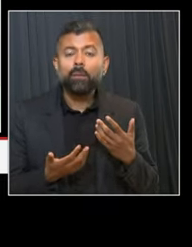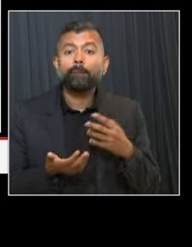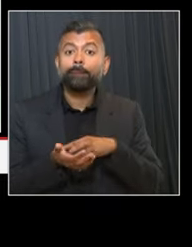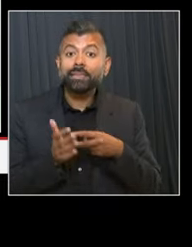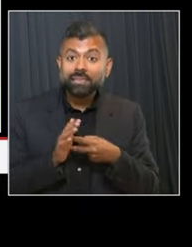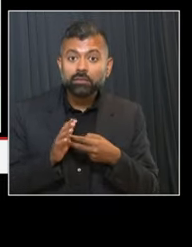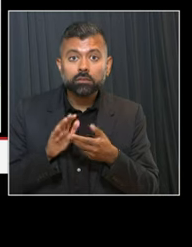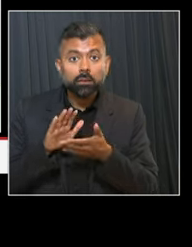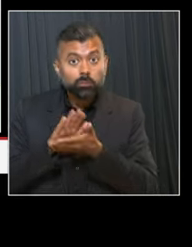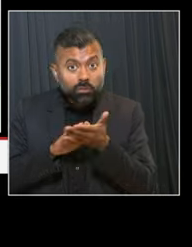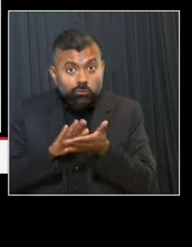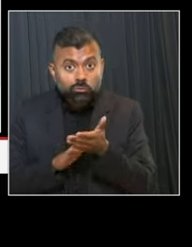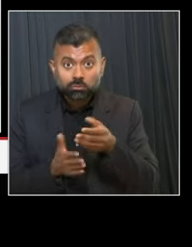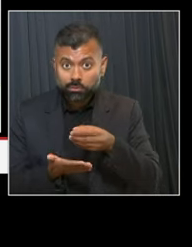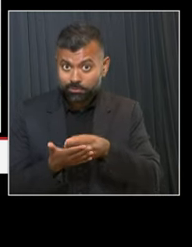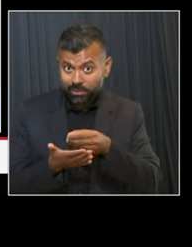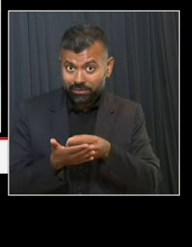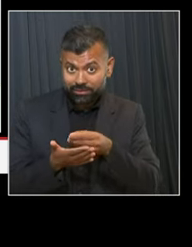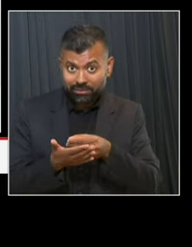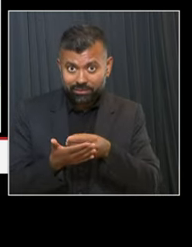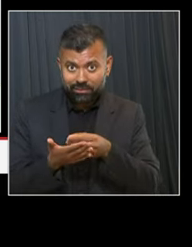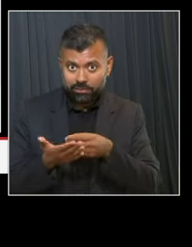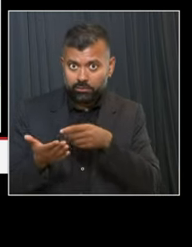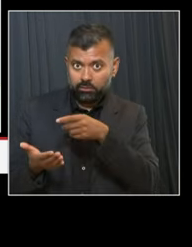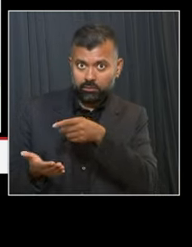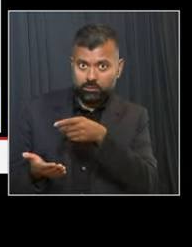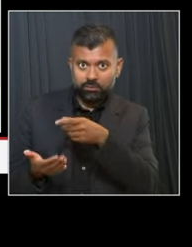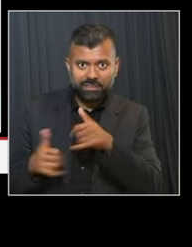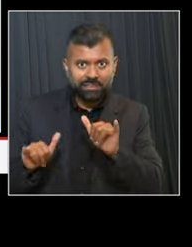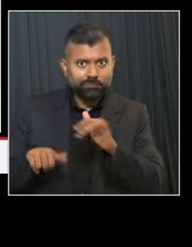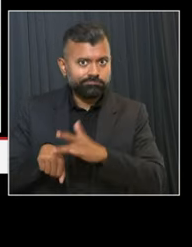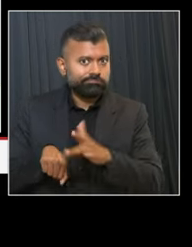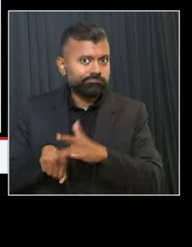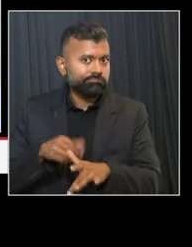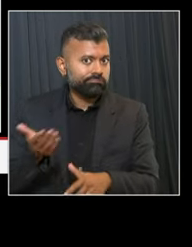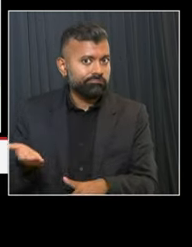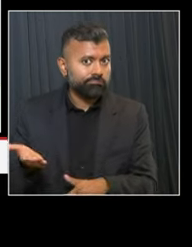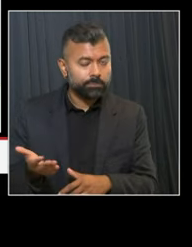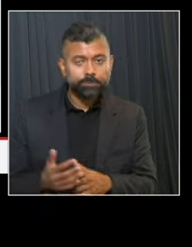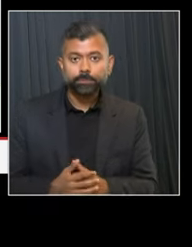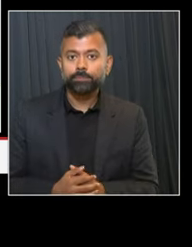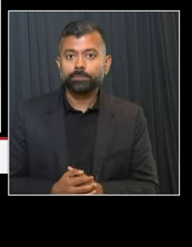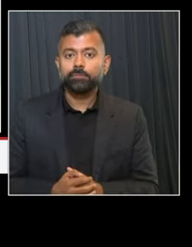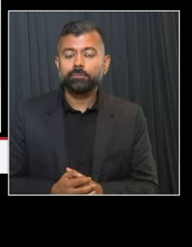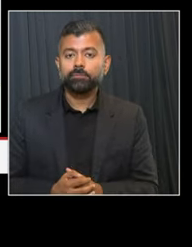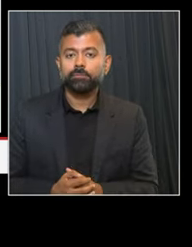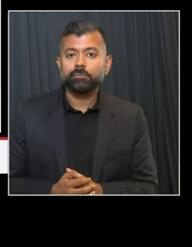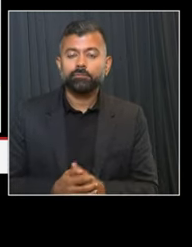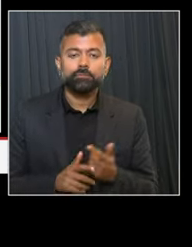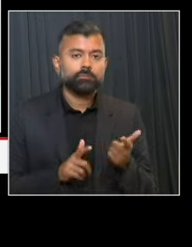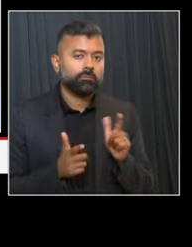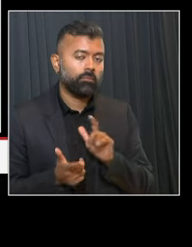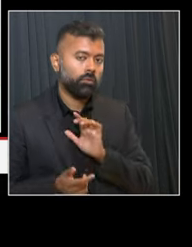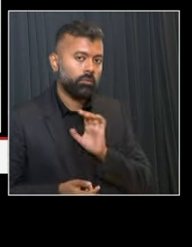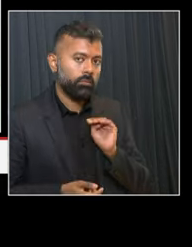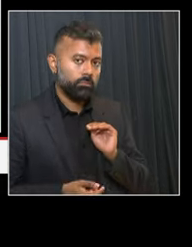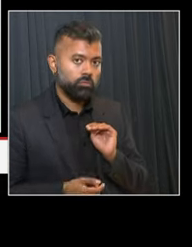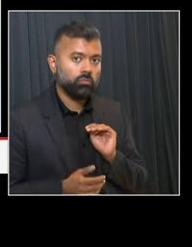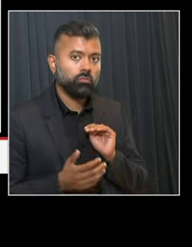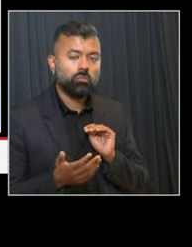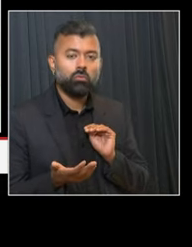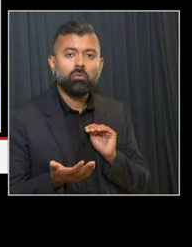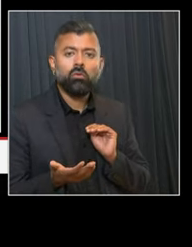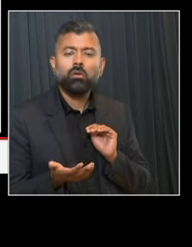surplus. Oh, so you don't believe the Housing Authority would be able to spend that money? I mean, I think she's already